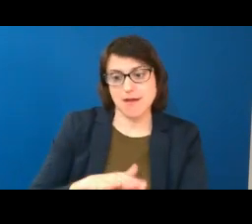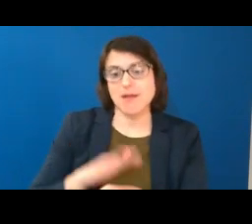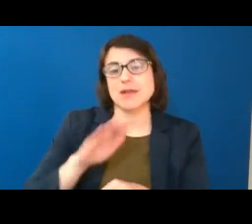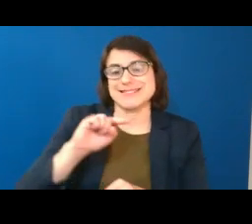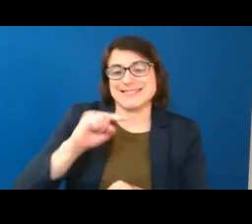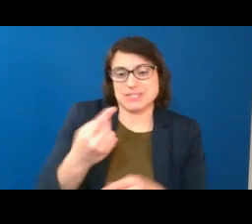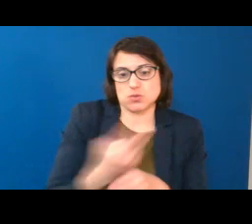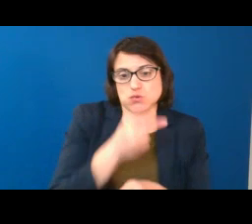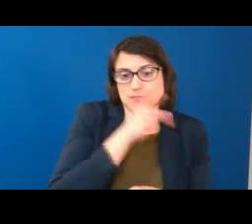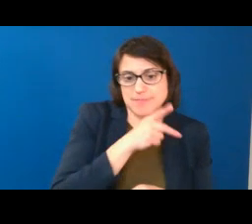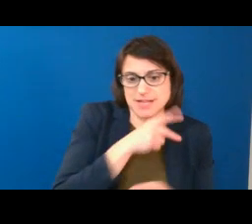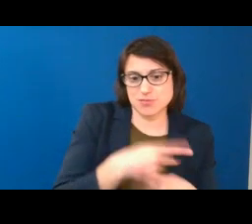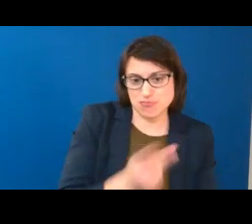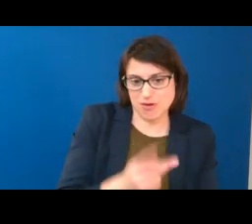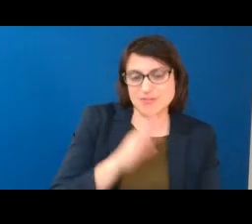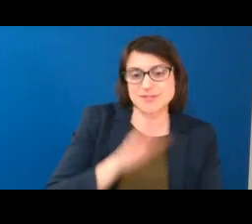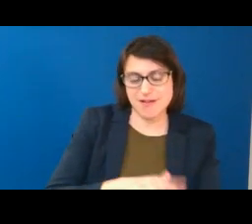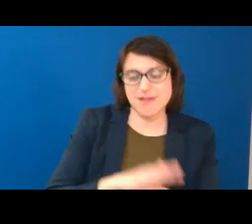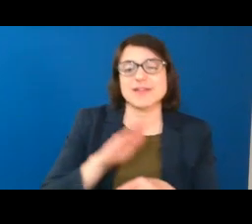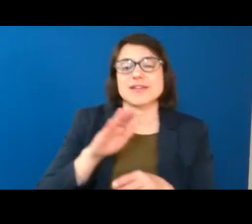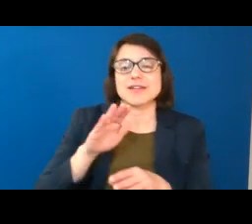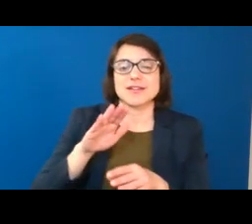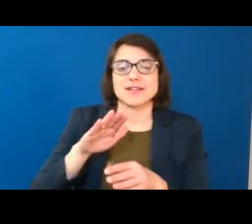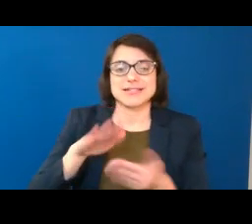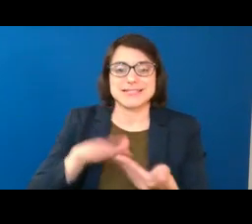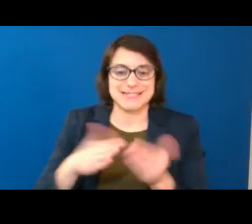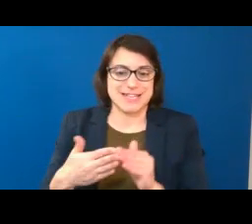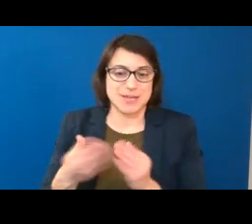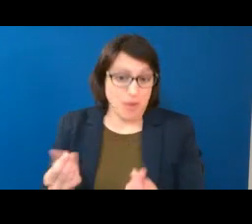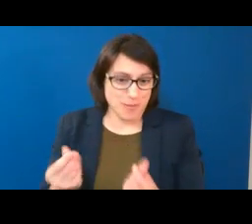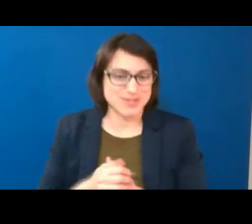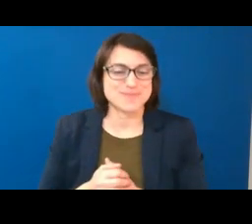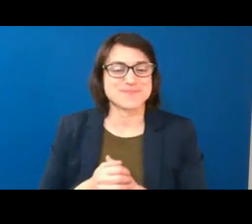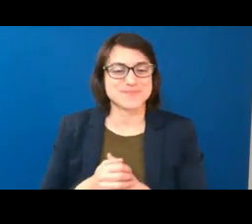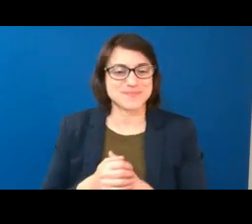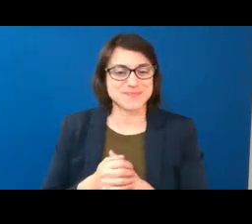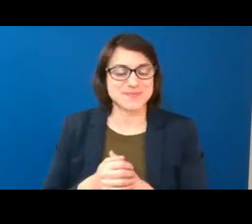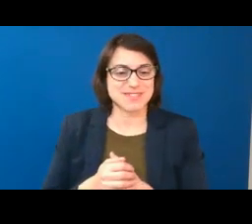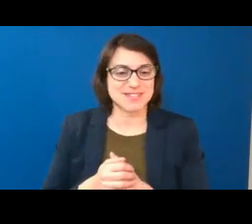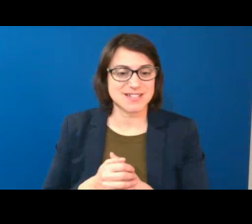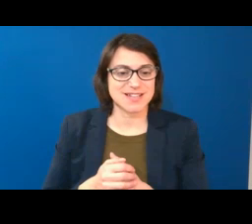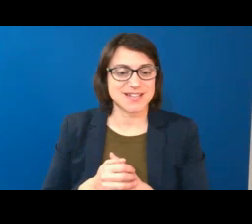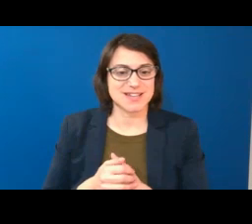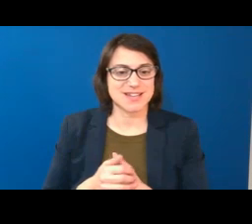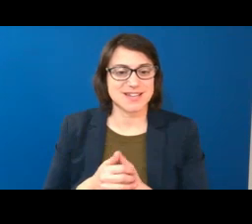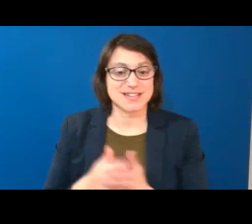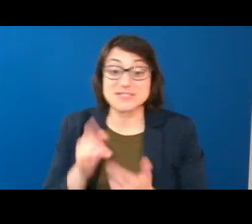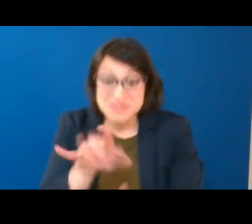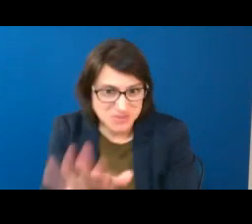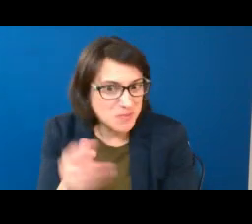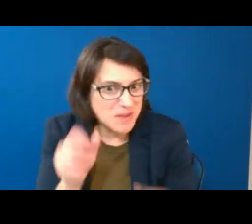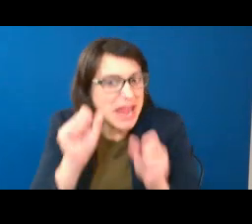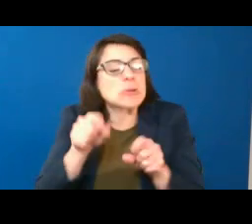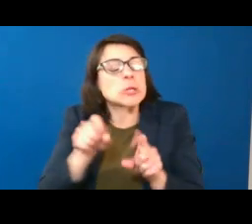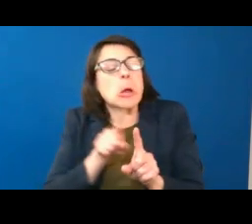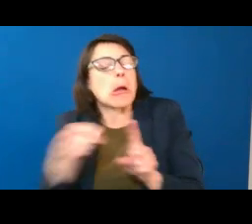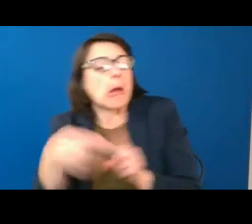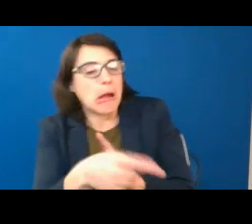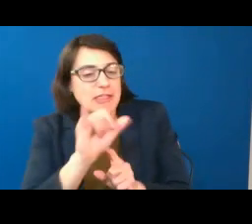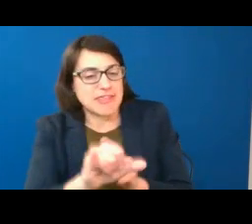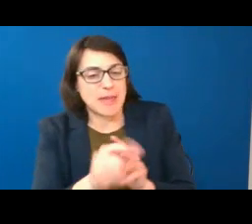a loophole to the preemption. But it was inspired by their work, which was really amazing and so cool for the students to see